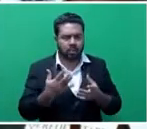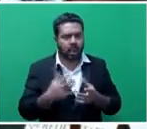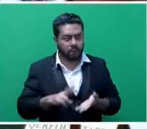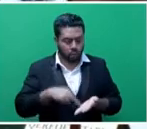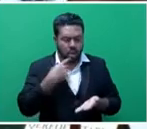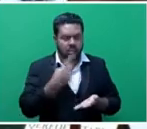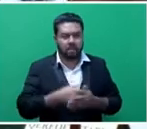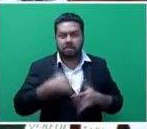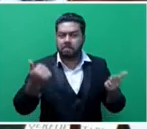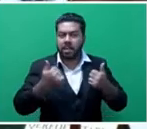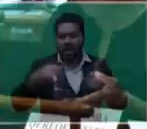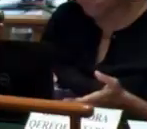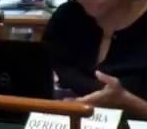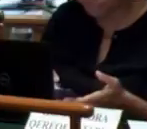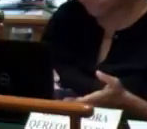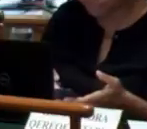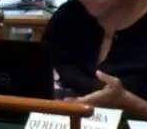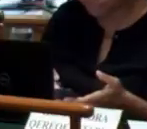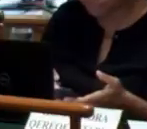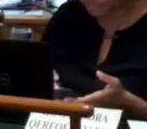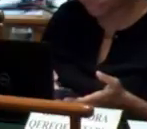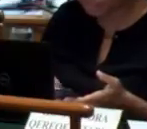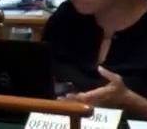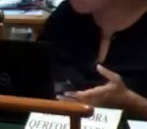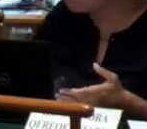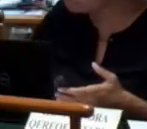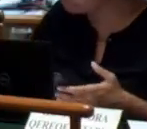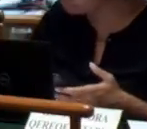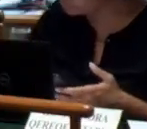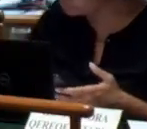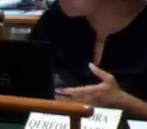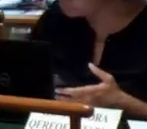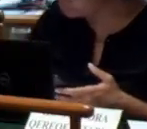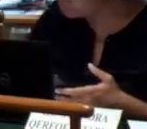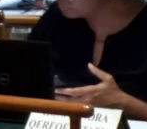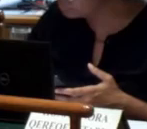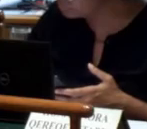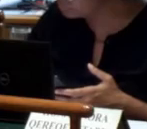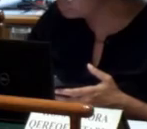raised many issues, so I'm not going to talk about the specific entities.